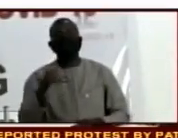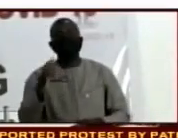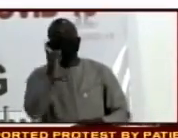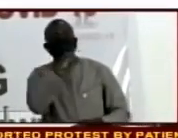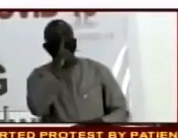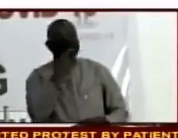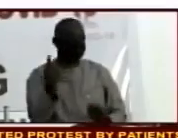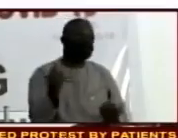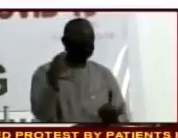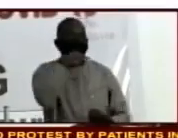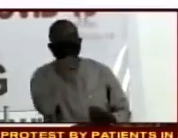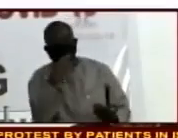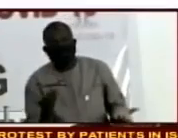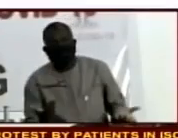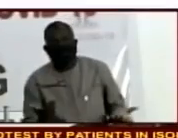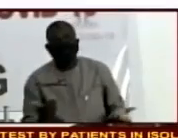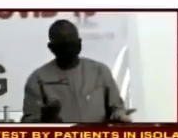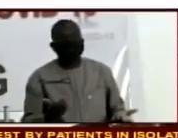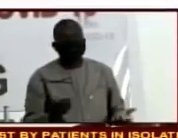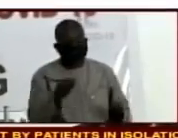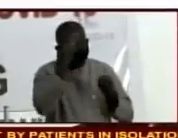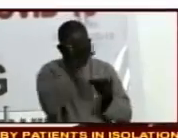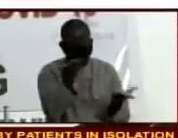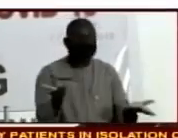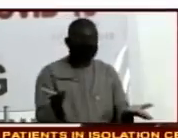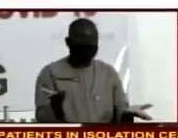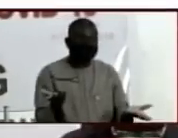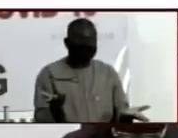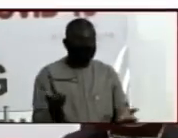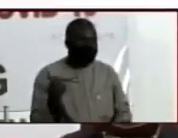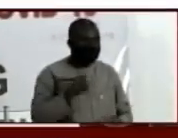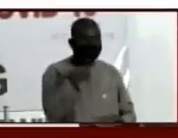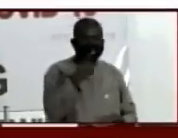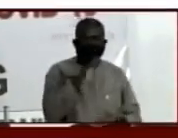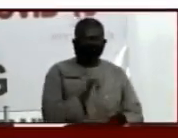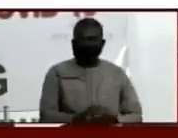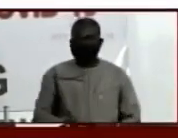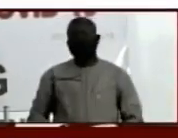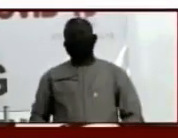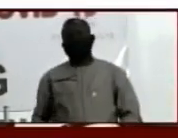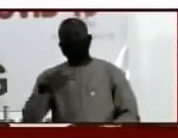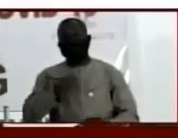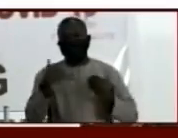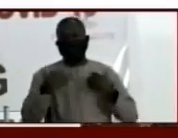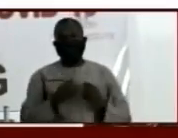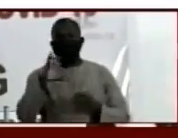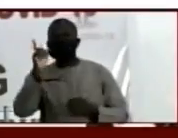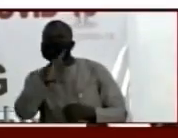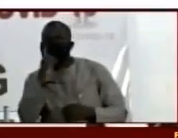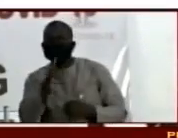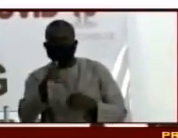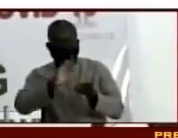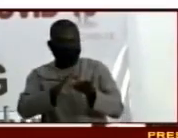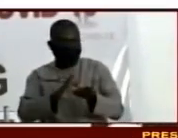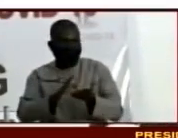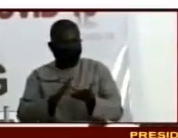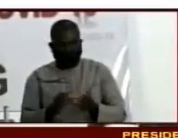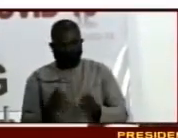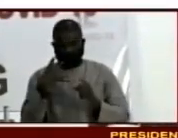on a fake cure somewhere across the country. We then develop a targeted response to that specific